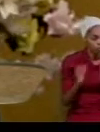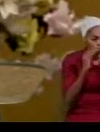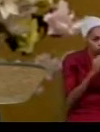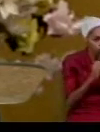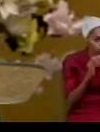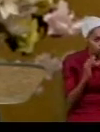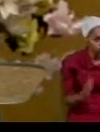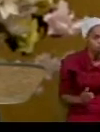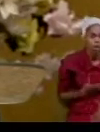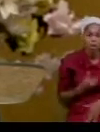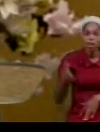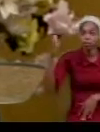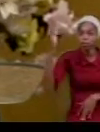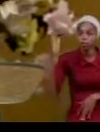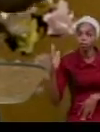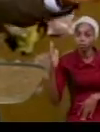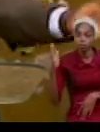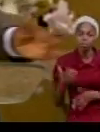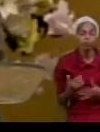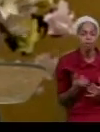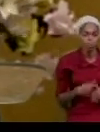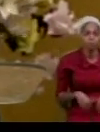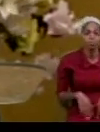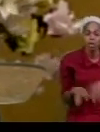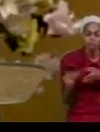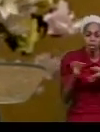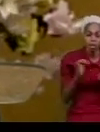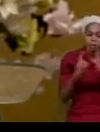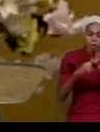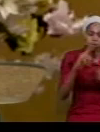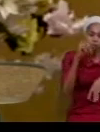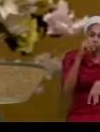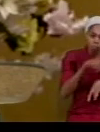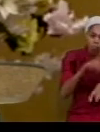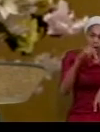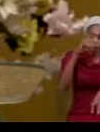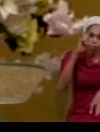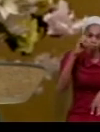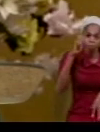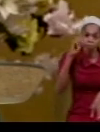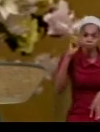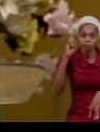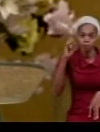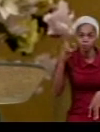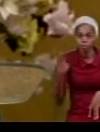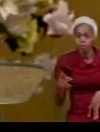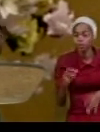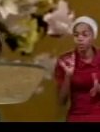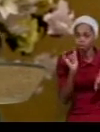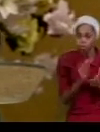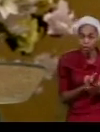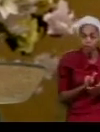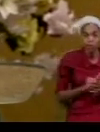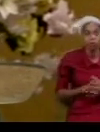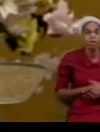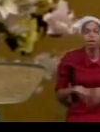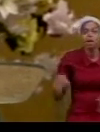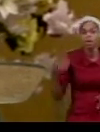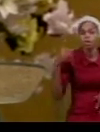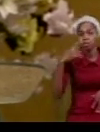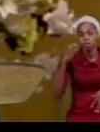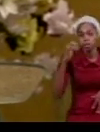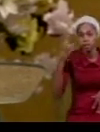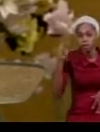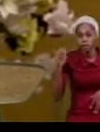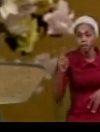be represented by these unclean animals, but I have cleansed them. I have